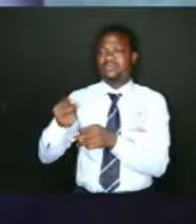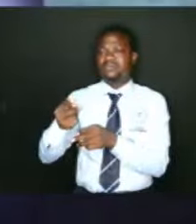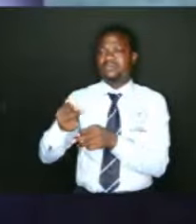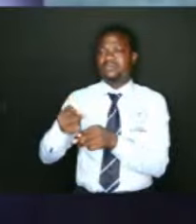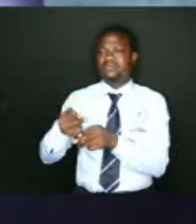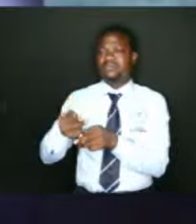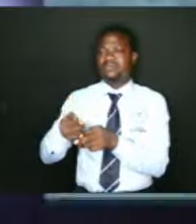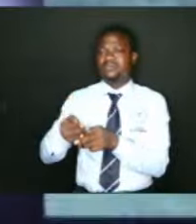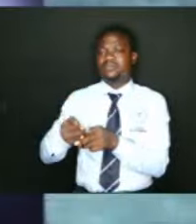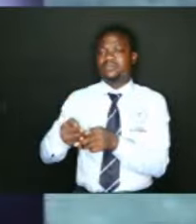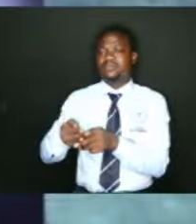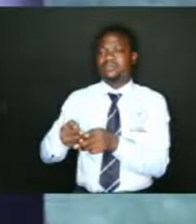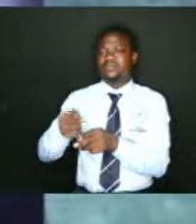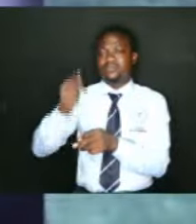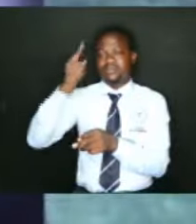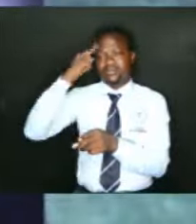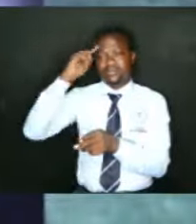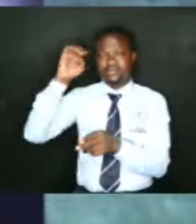oh, is